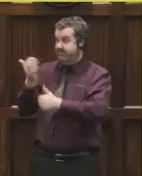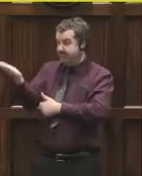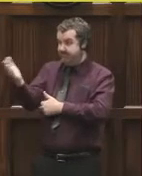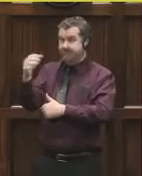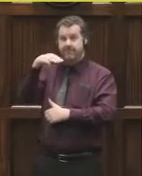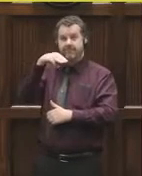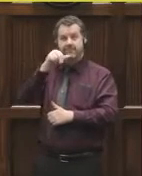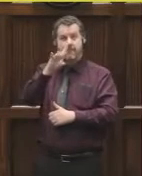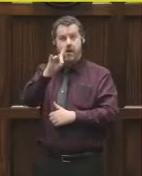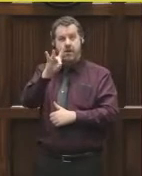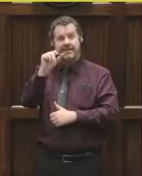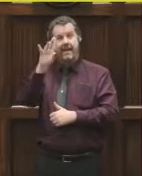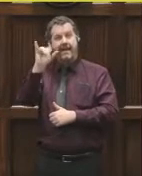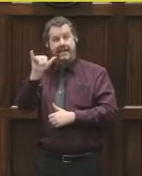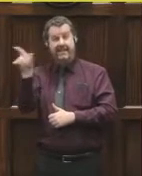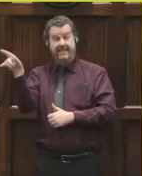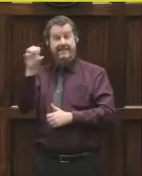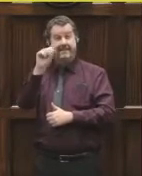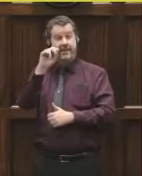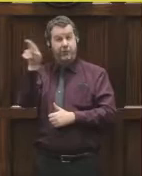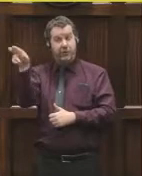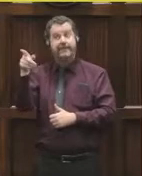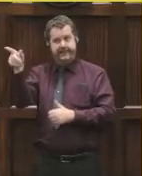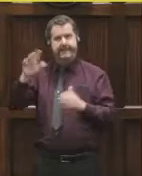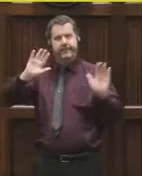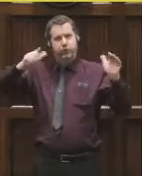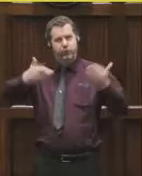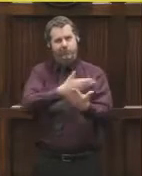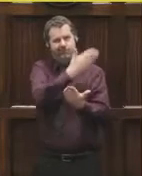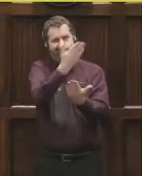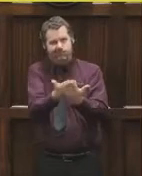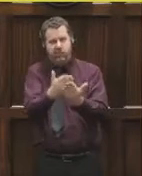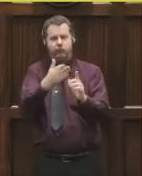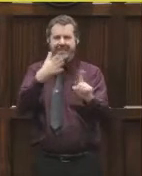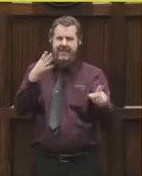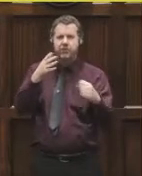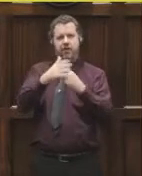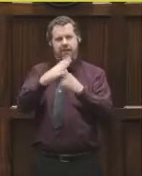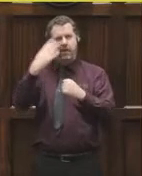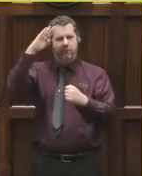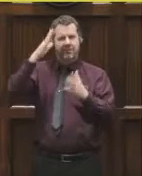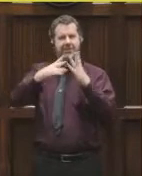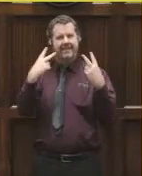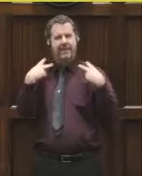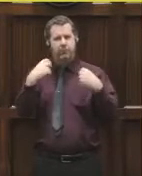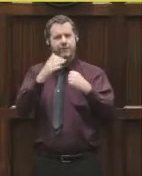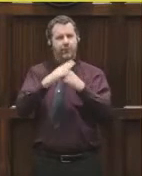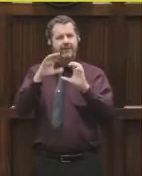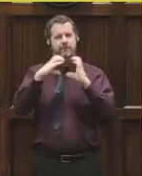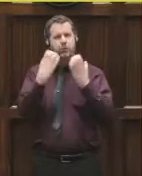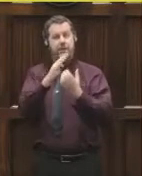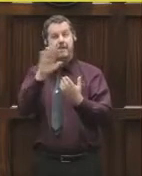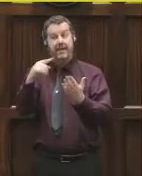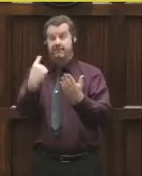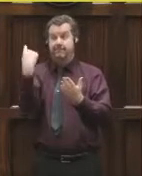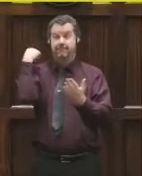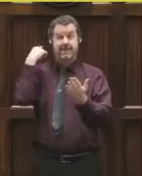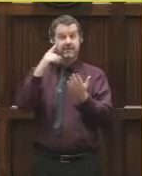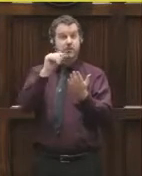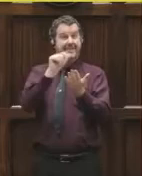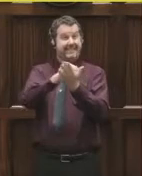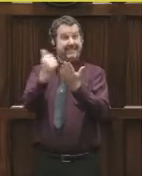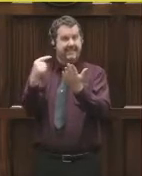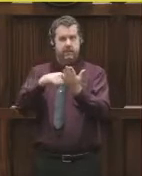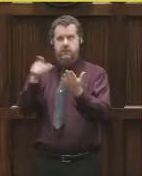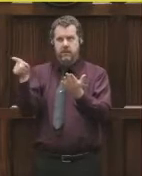us here today as well, for introducing the recognition of Irish Sign Language for the Deaf Community Bill 2016 in the Seanad, for taking that initiative